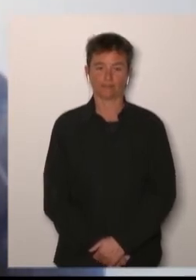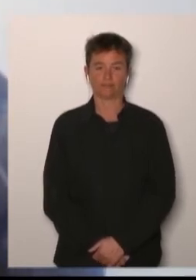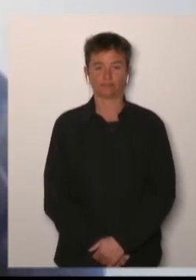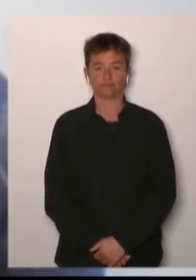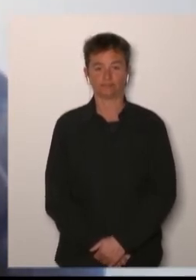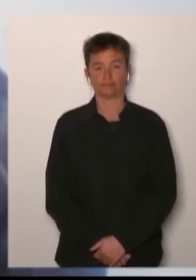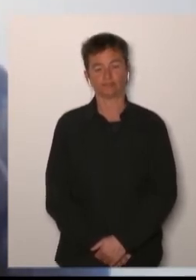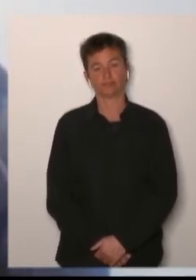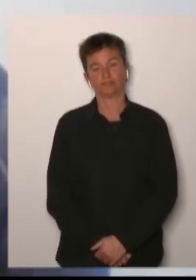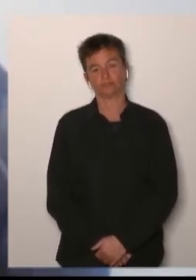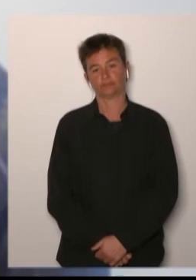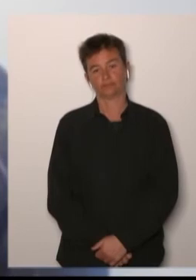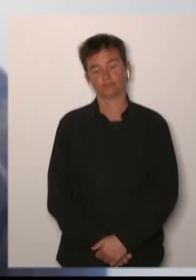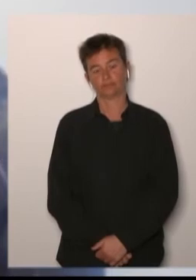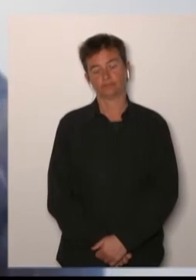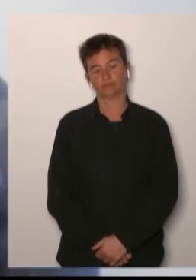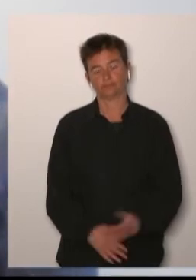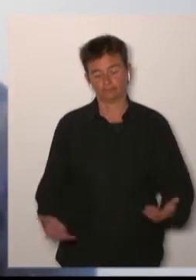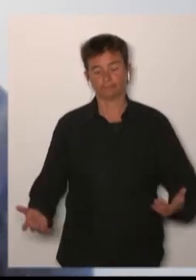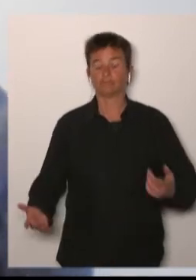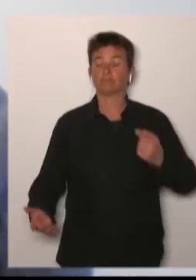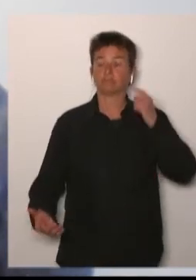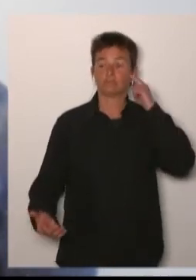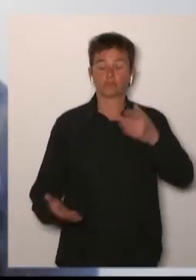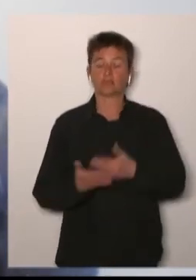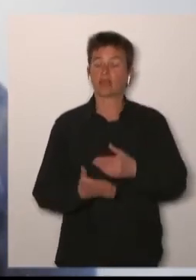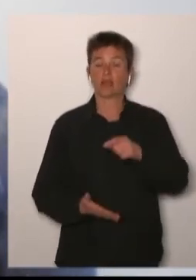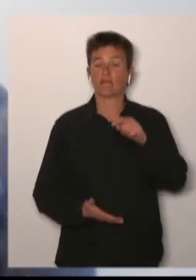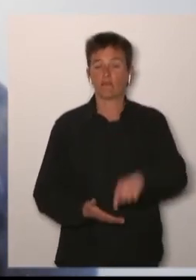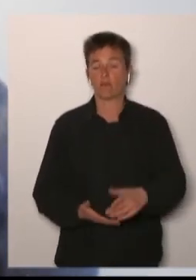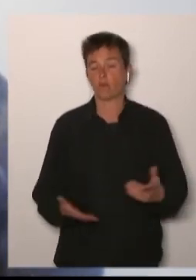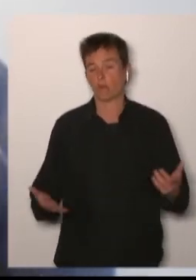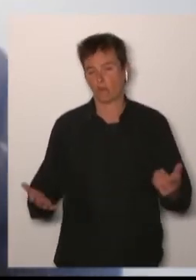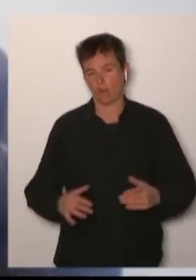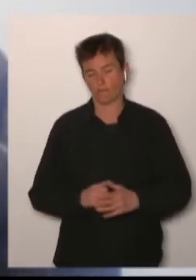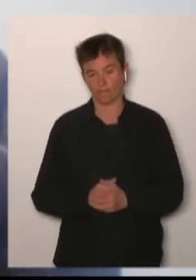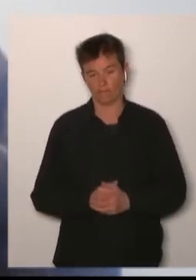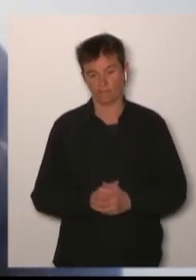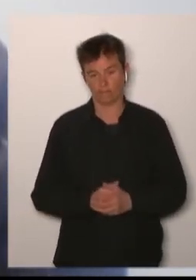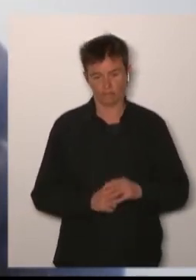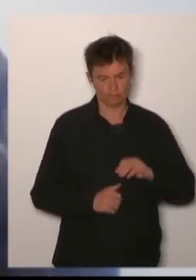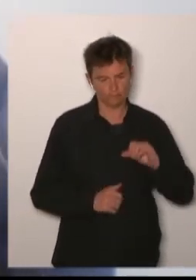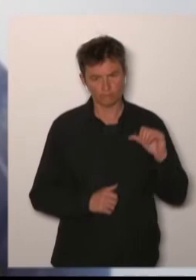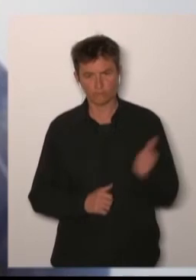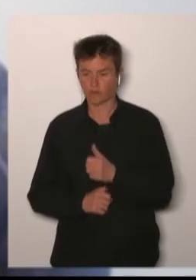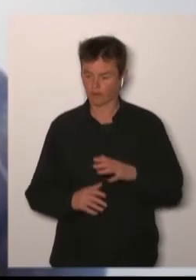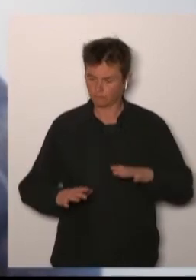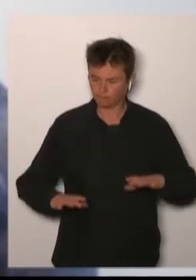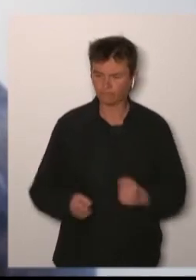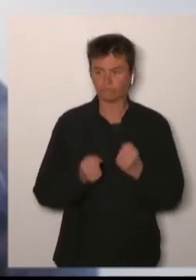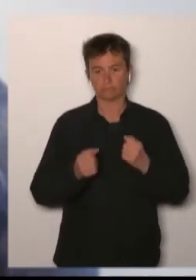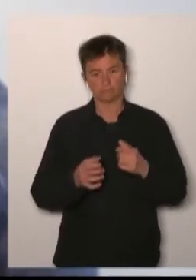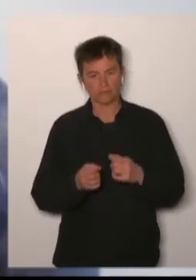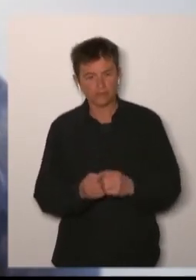And what I mean with that is really building on and further developing fit-for-purpose long-term